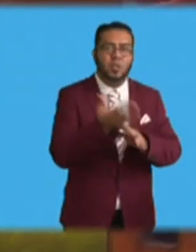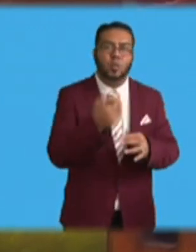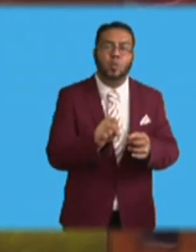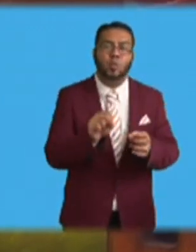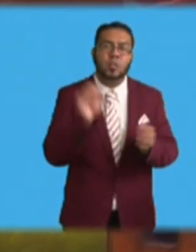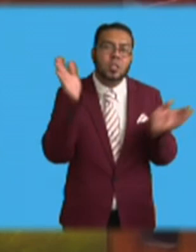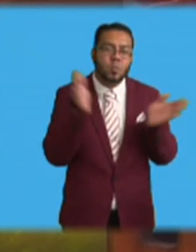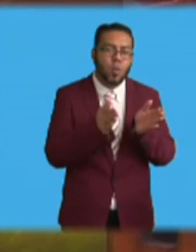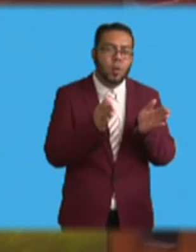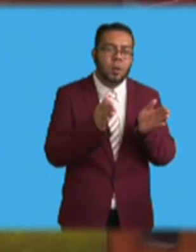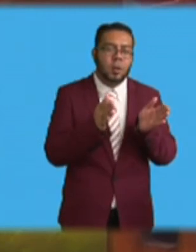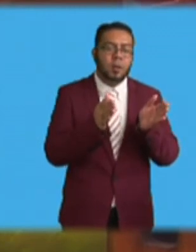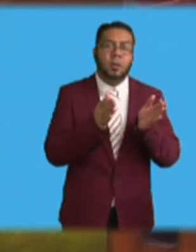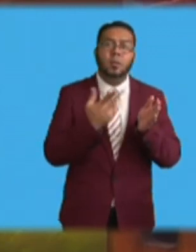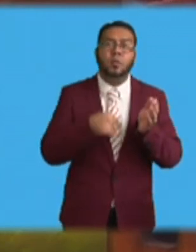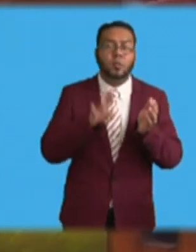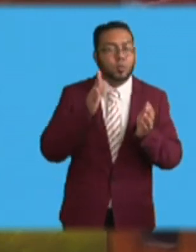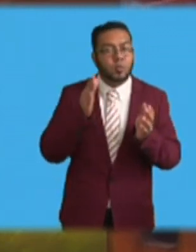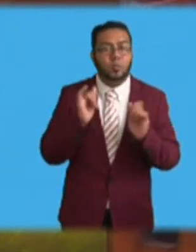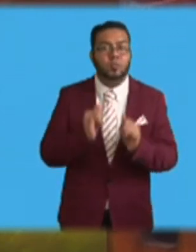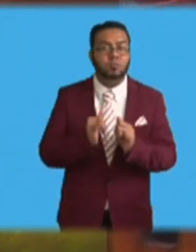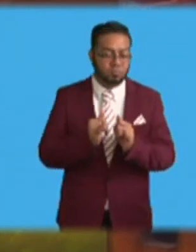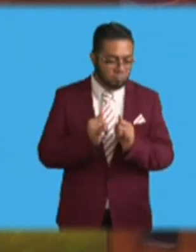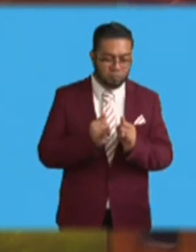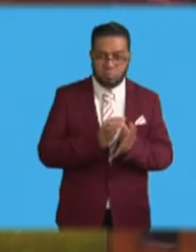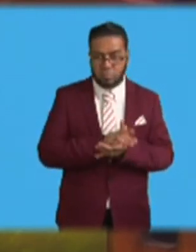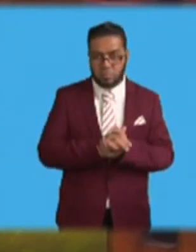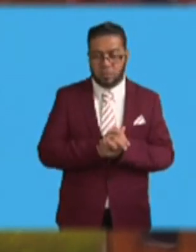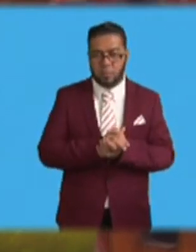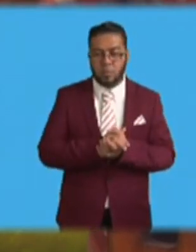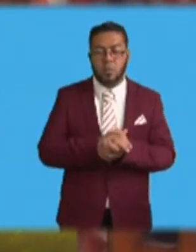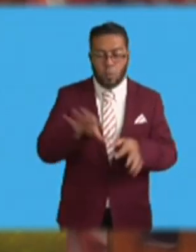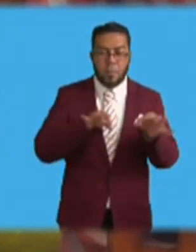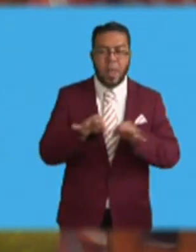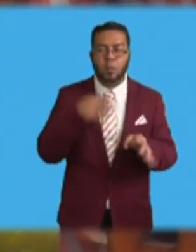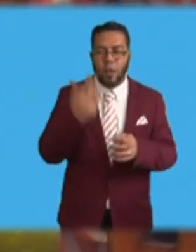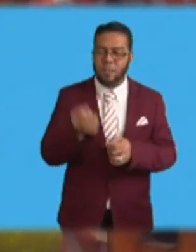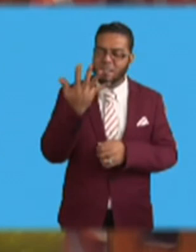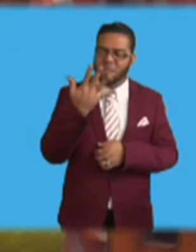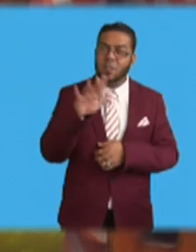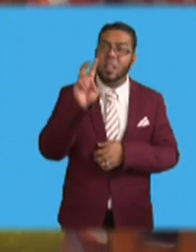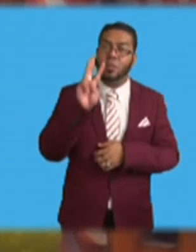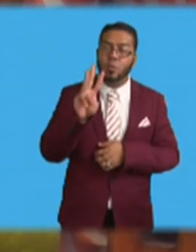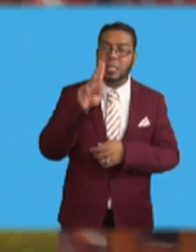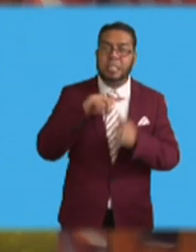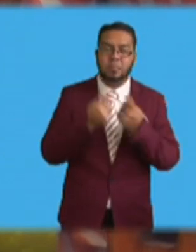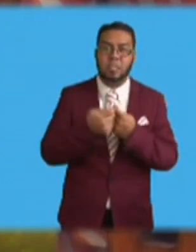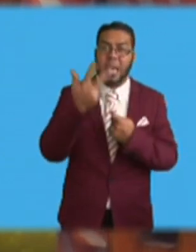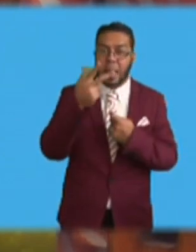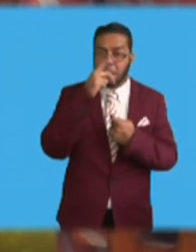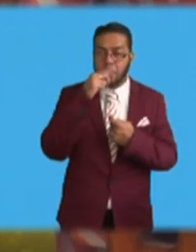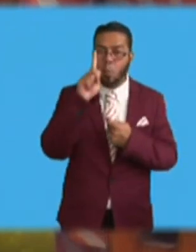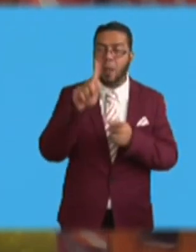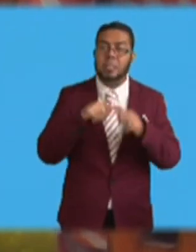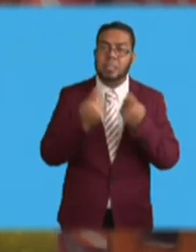too small in size to justify. So we plan to have 53 teams, Madam Speaker, including 8 people per team